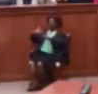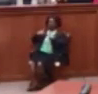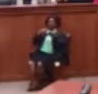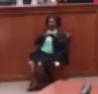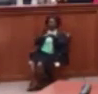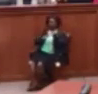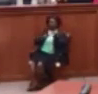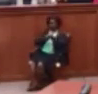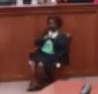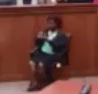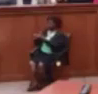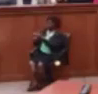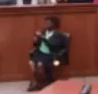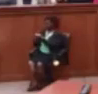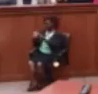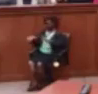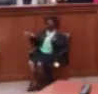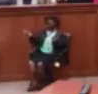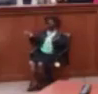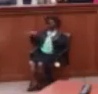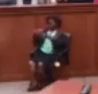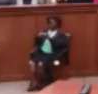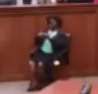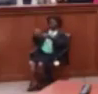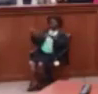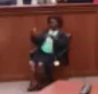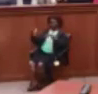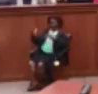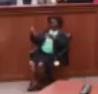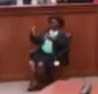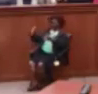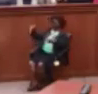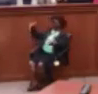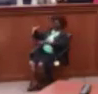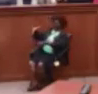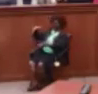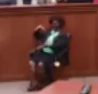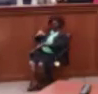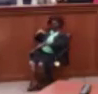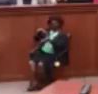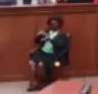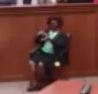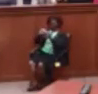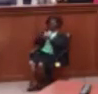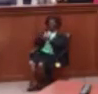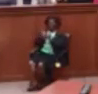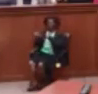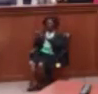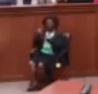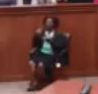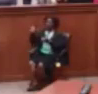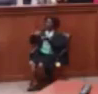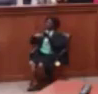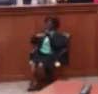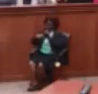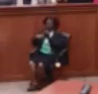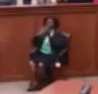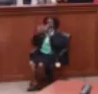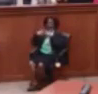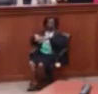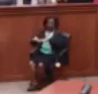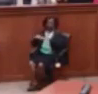But just because that has sometimes been a barrier in some areas of the state does not mean we shouldn't be having the discussion to try to figure it